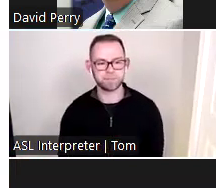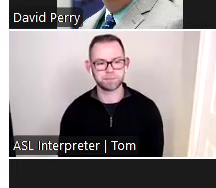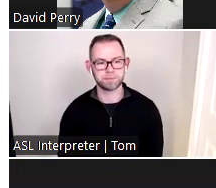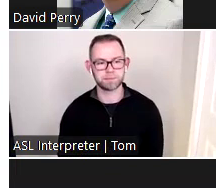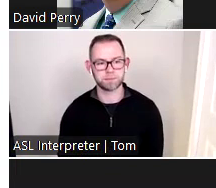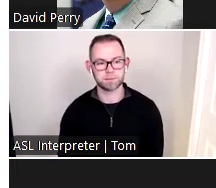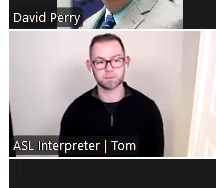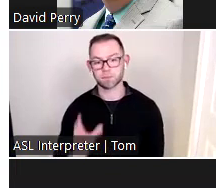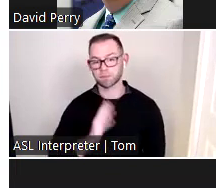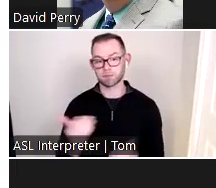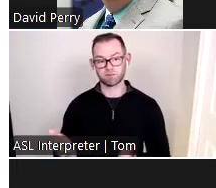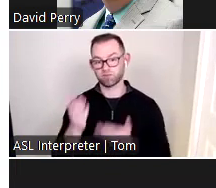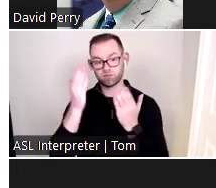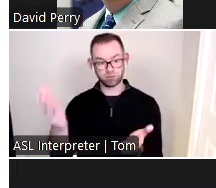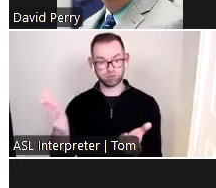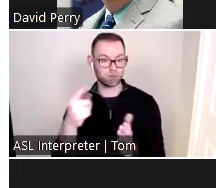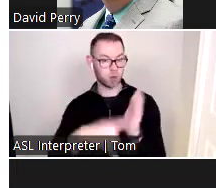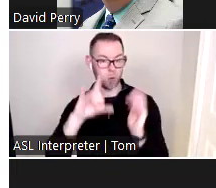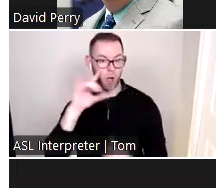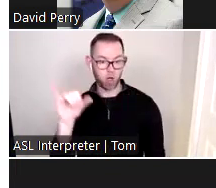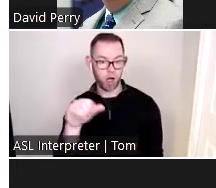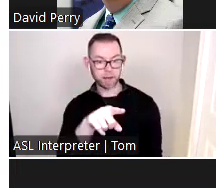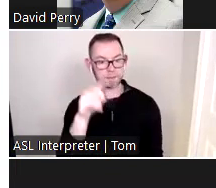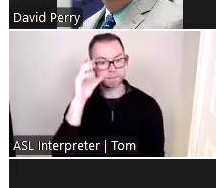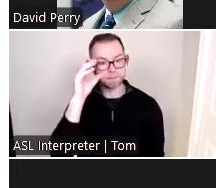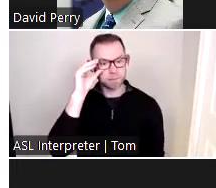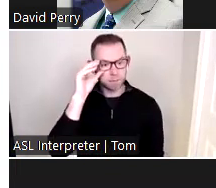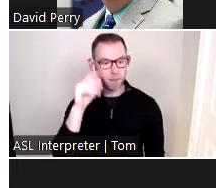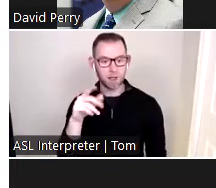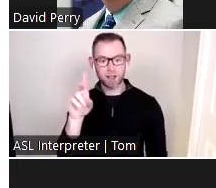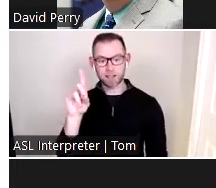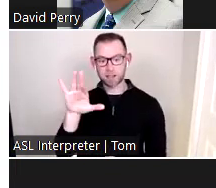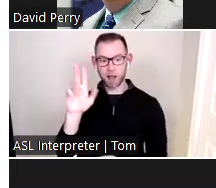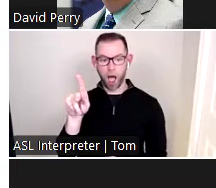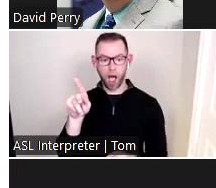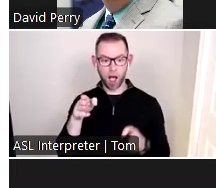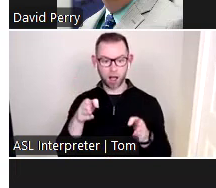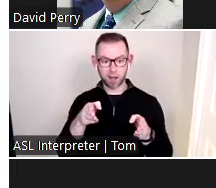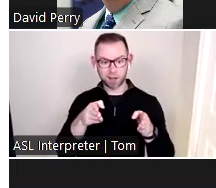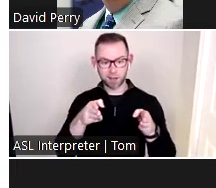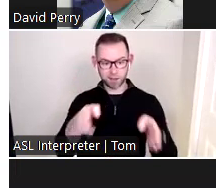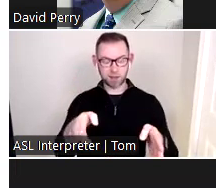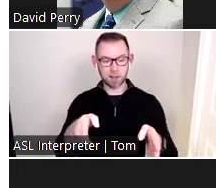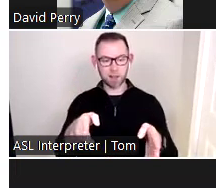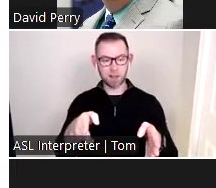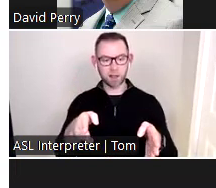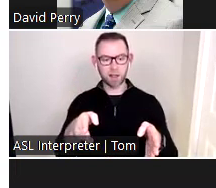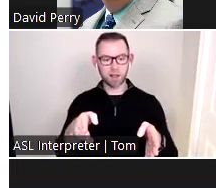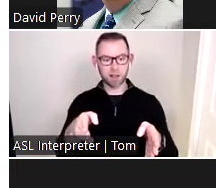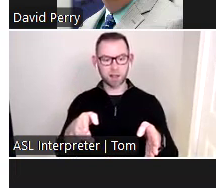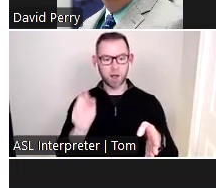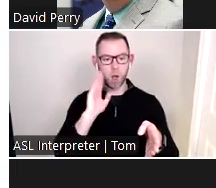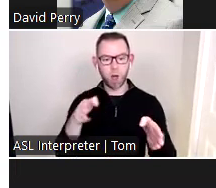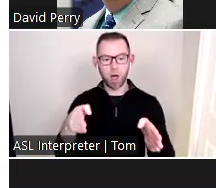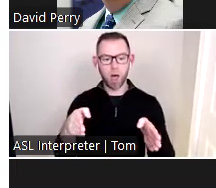Our proposed layout is to move the entire dock outboard from the existing dock.